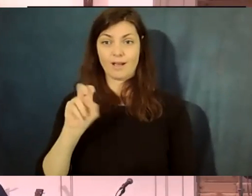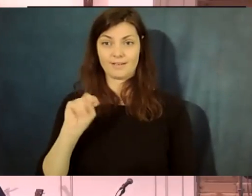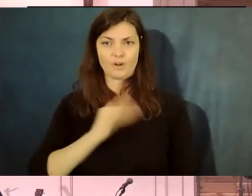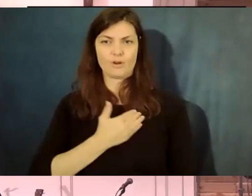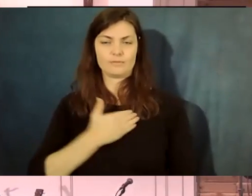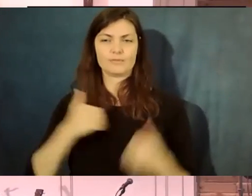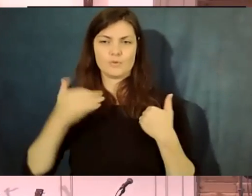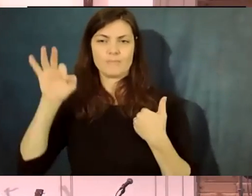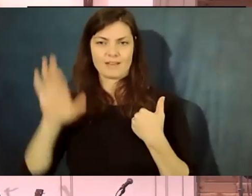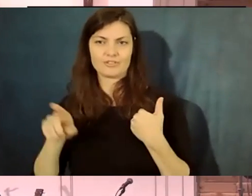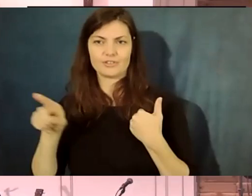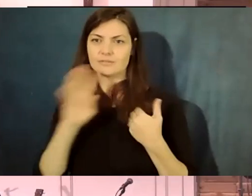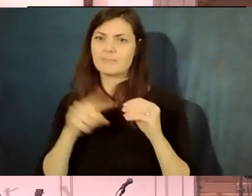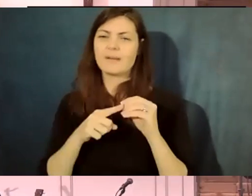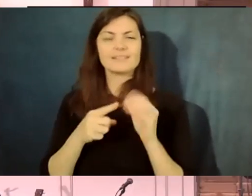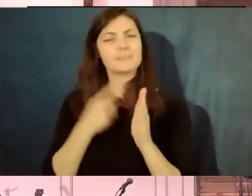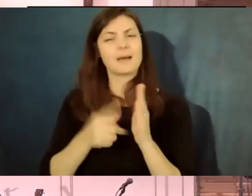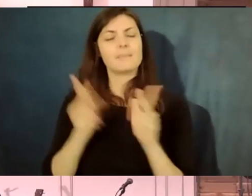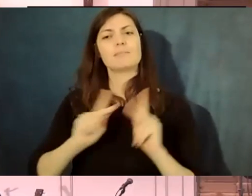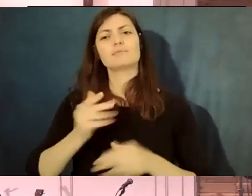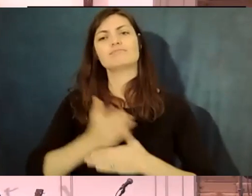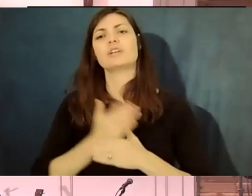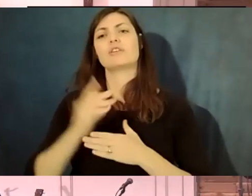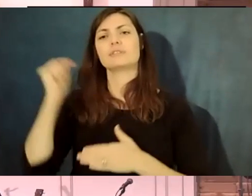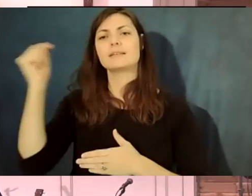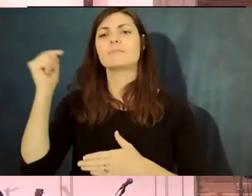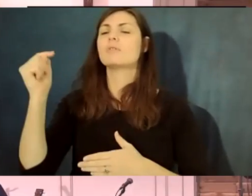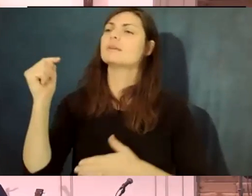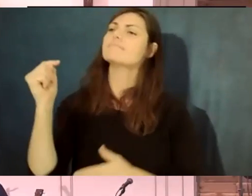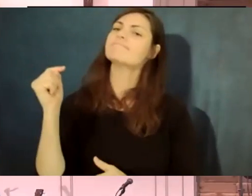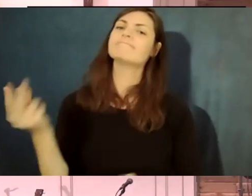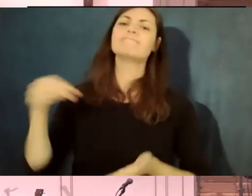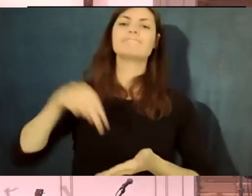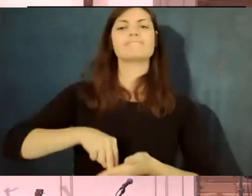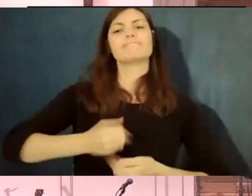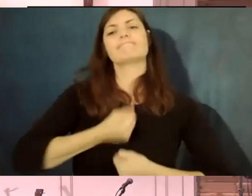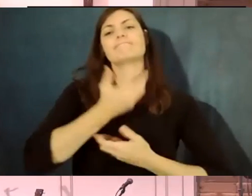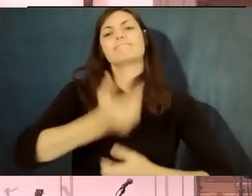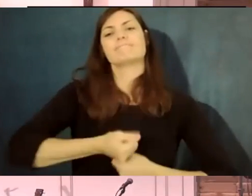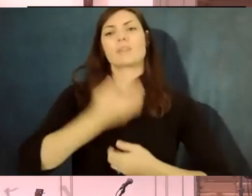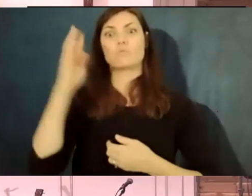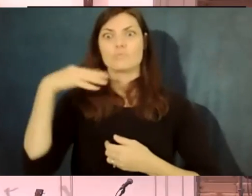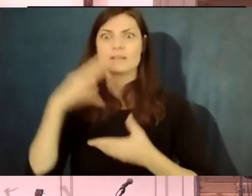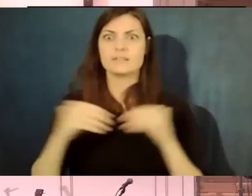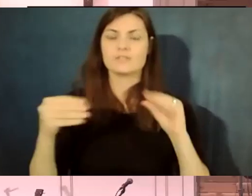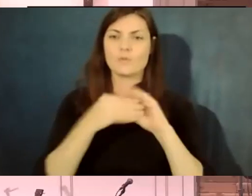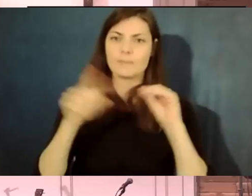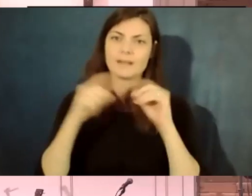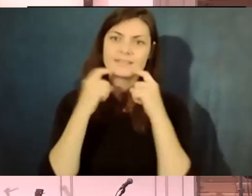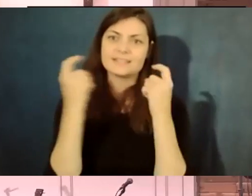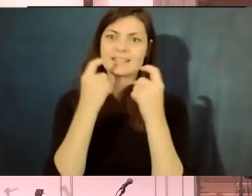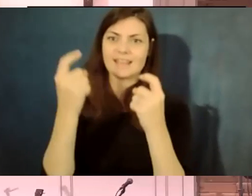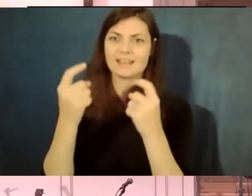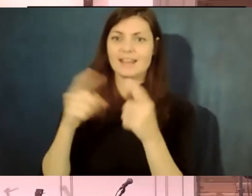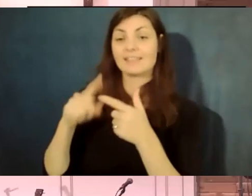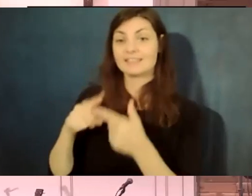about those times where people share their testimony. Have you ever been, if you grew up in the church, you've heard it, where somebody tells this whole crazy story of sin in the third person